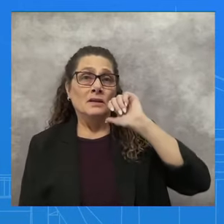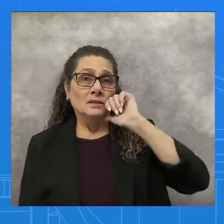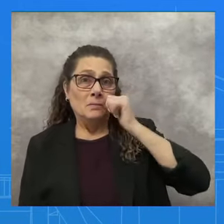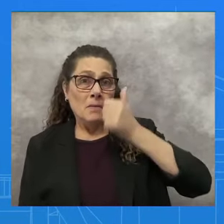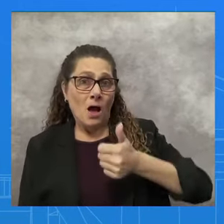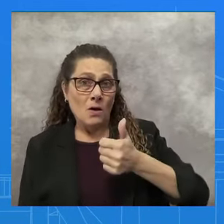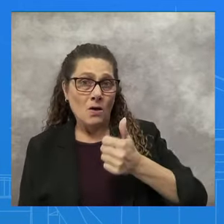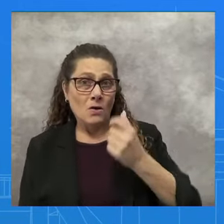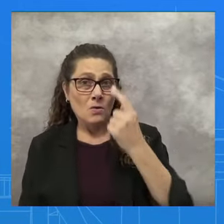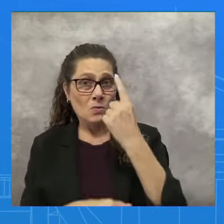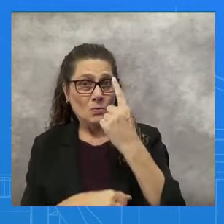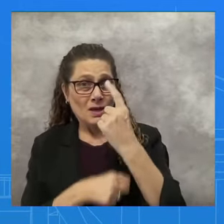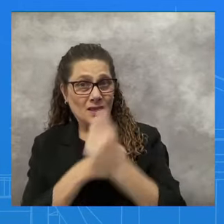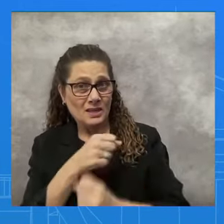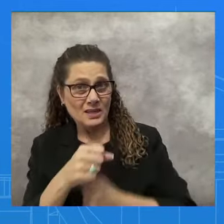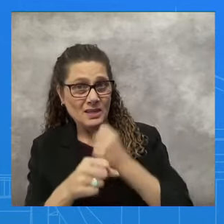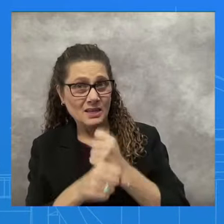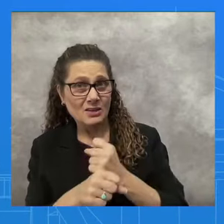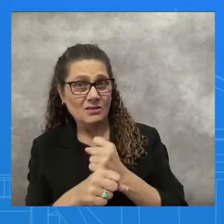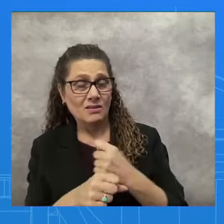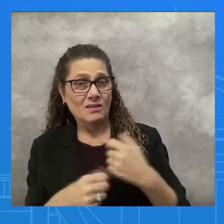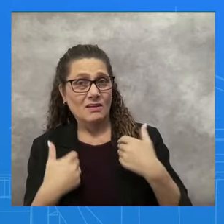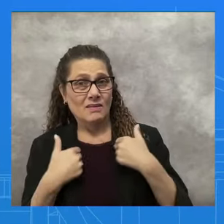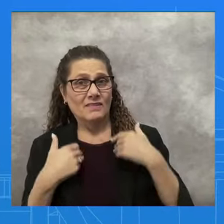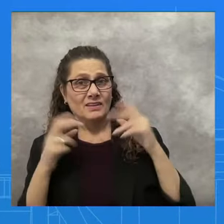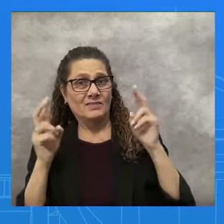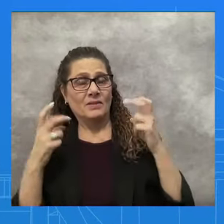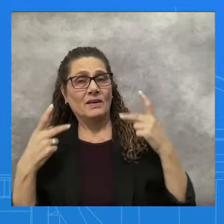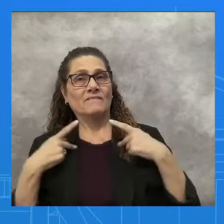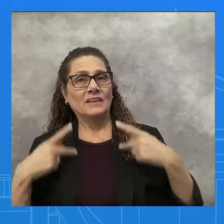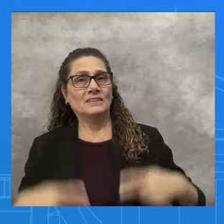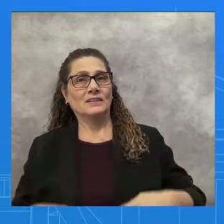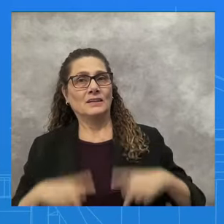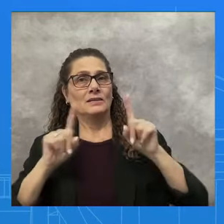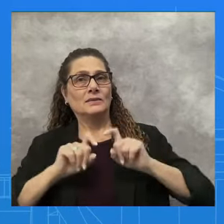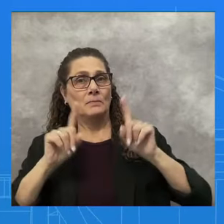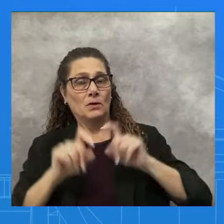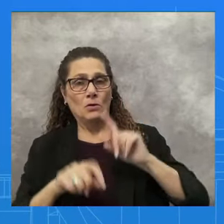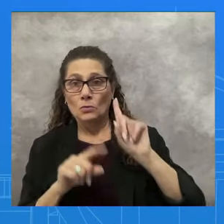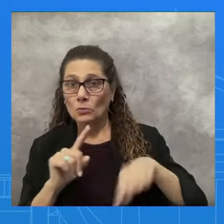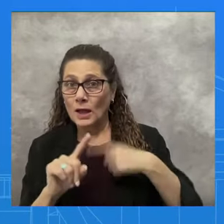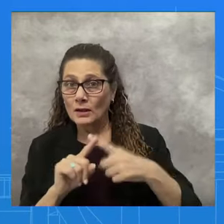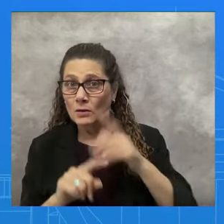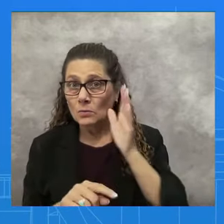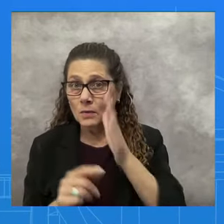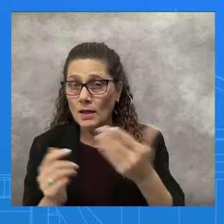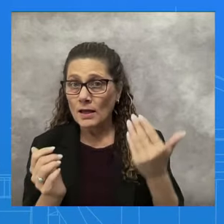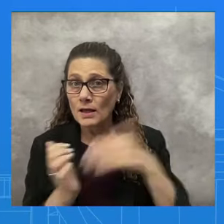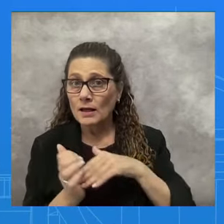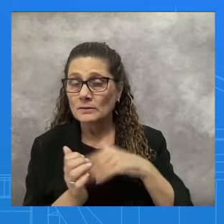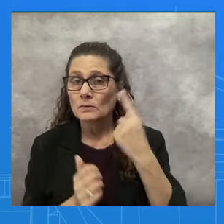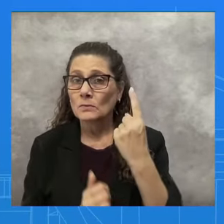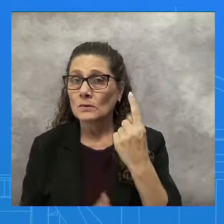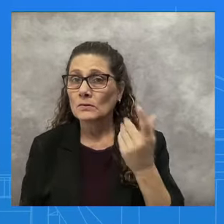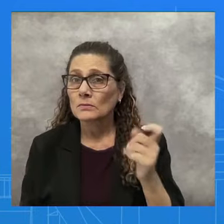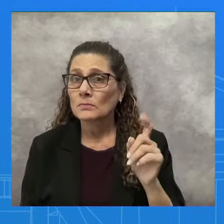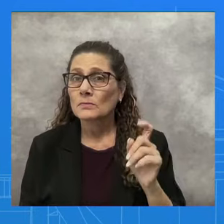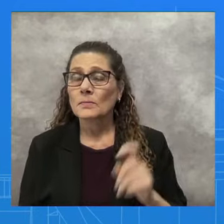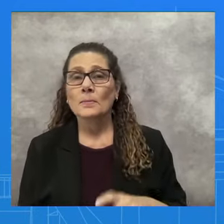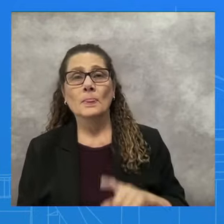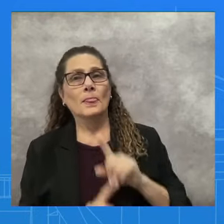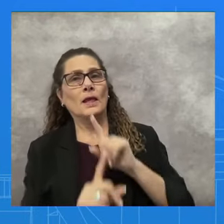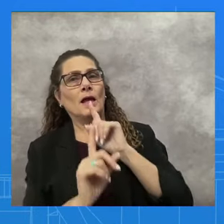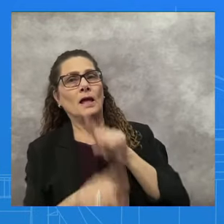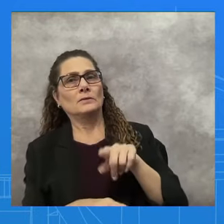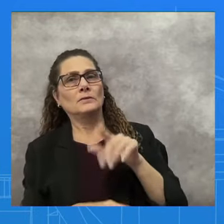any type of sense of timing for when the next physical will happen? It will happen. I don't have a timeline for you. It will happen.